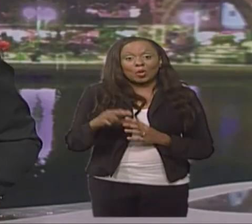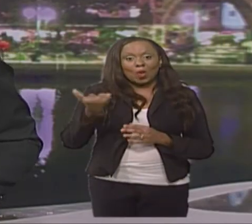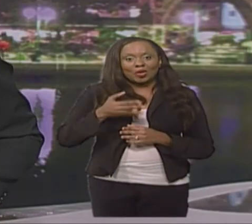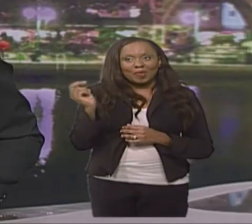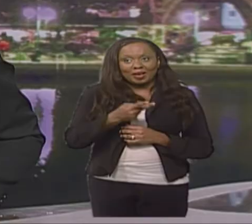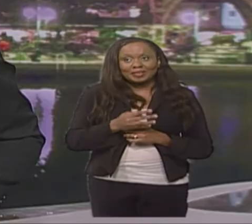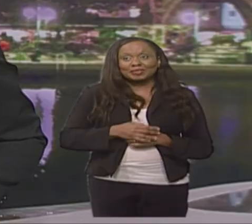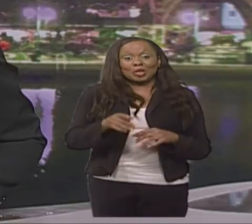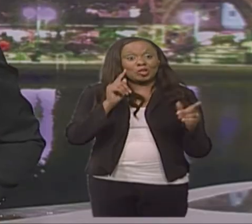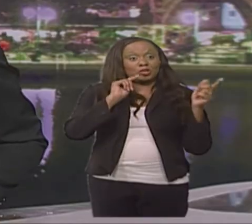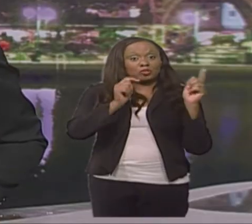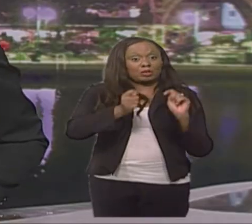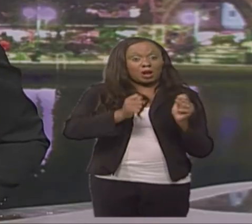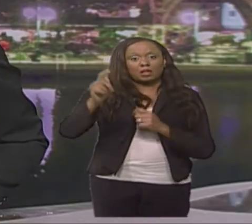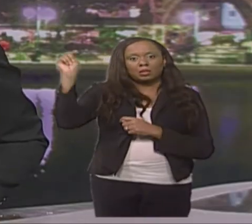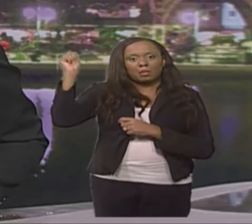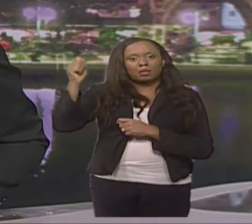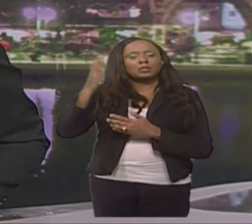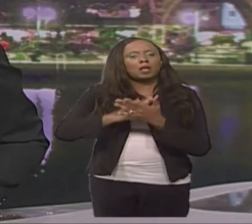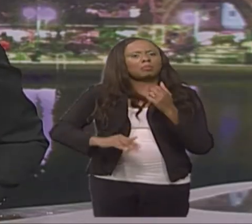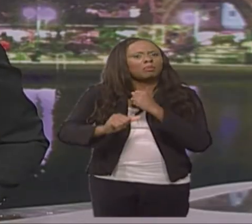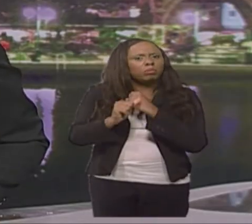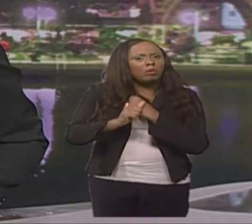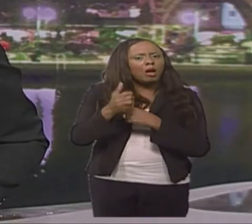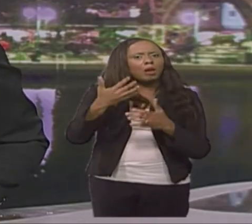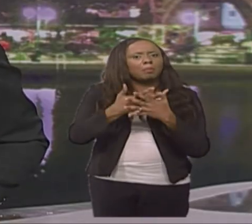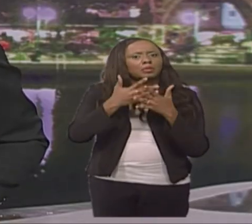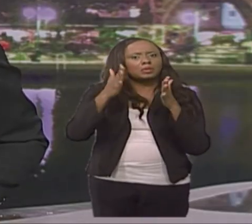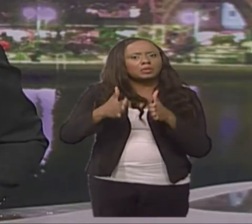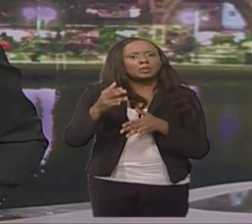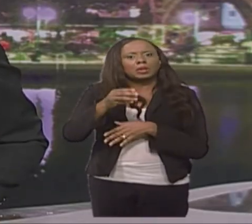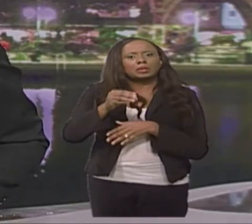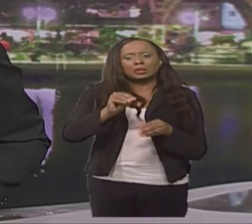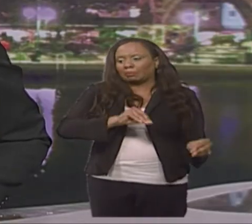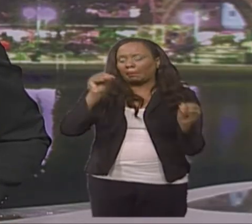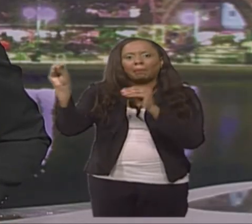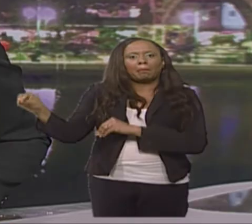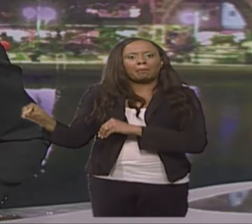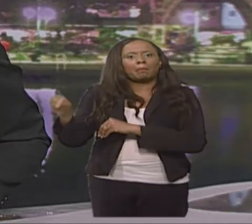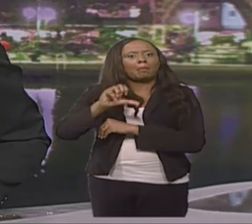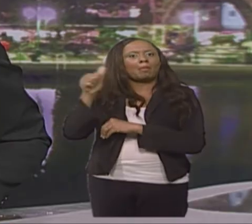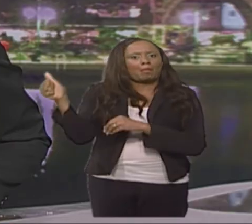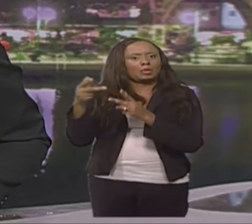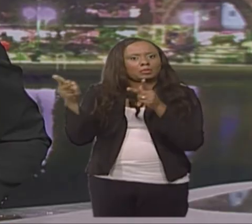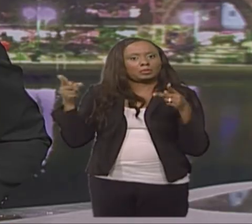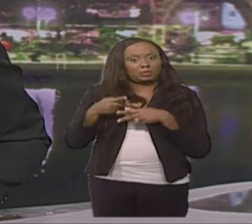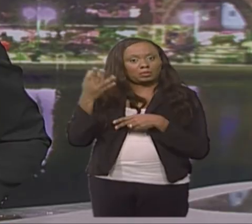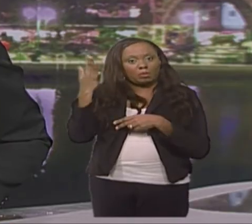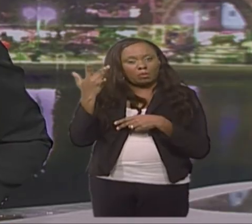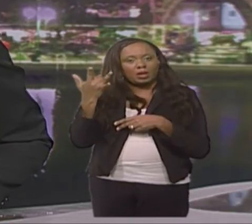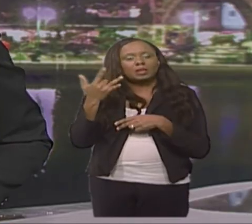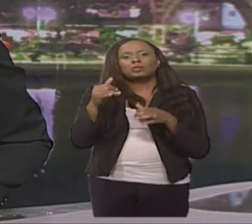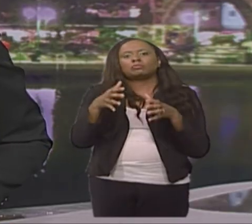Welcome back. Well, in Trinidad and Tobago, several high-risk prisoners are being transferred to other facilities. The move was taken in an attempt to curb